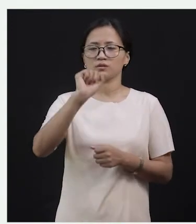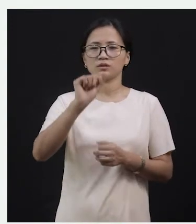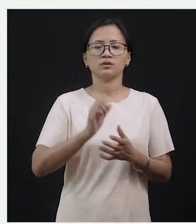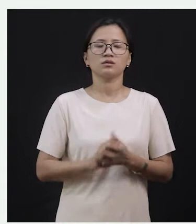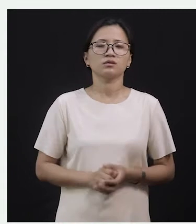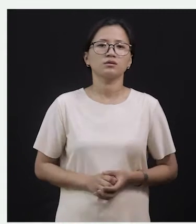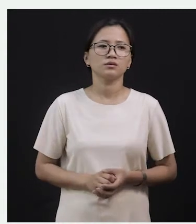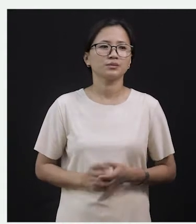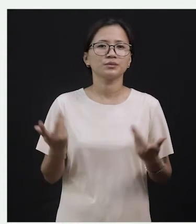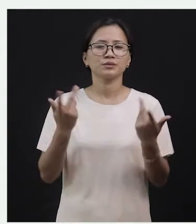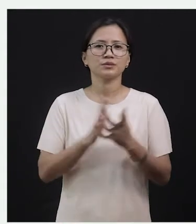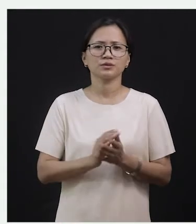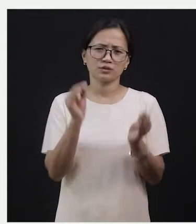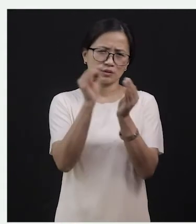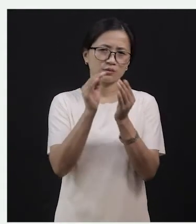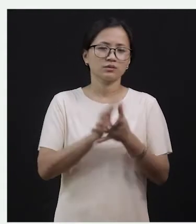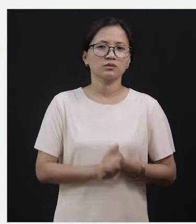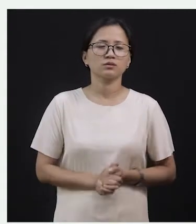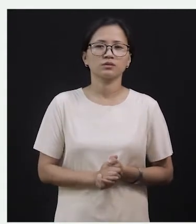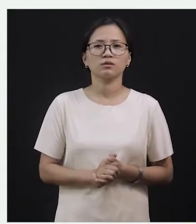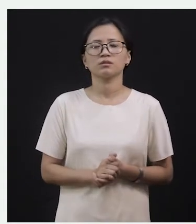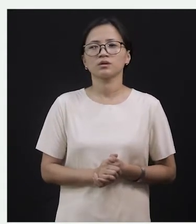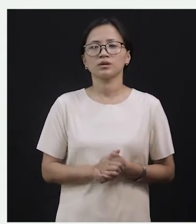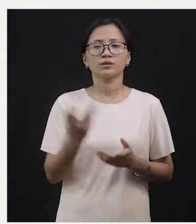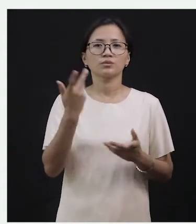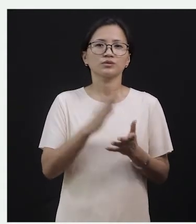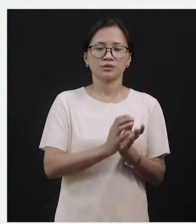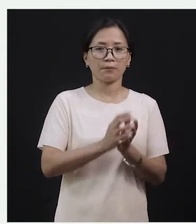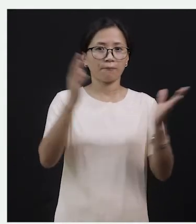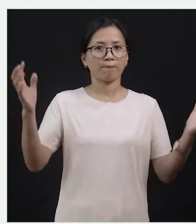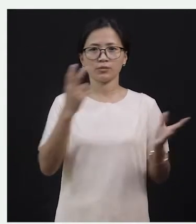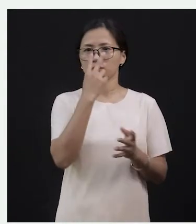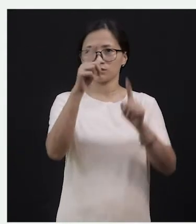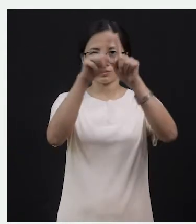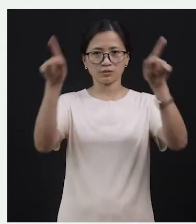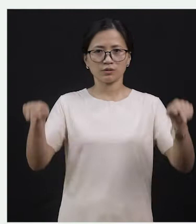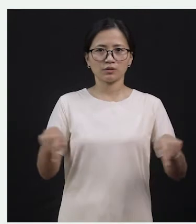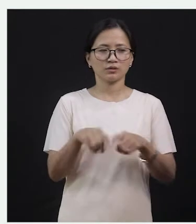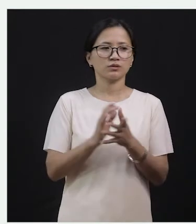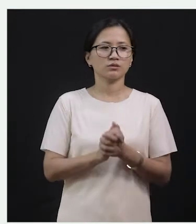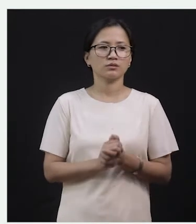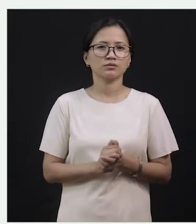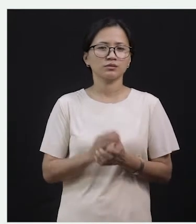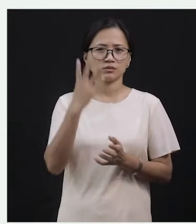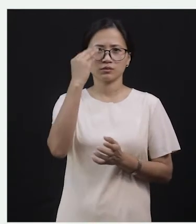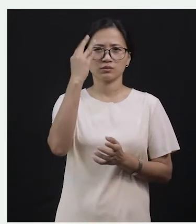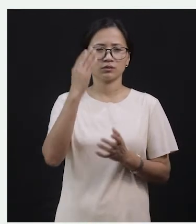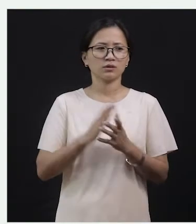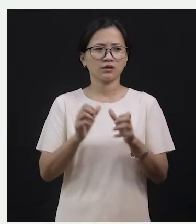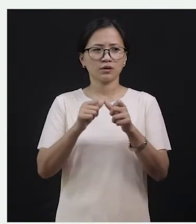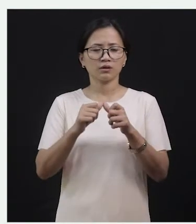which of these continents are smaller and which of these continents are bigger. See this one, the orange, which